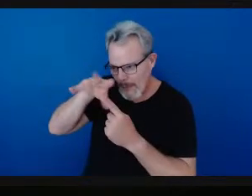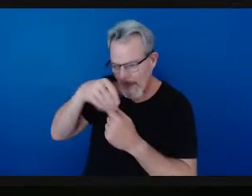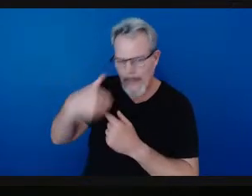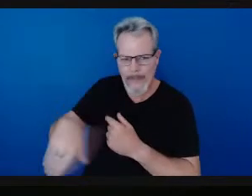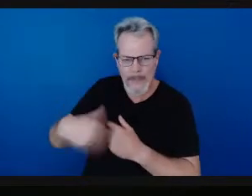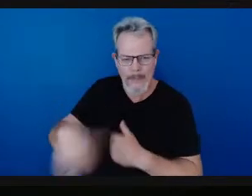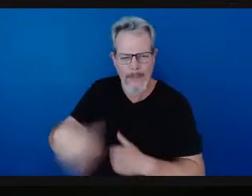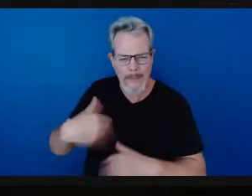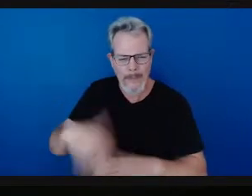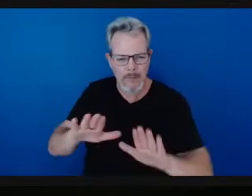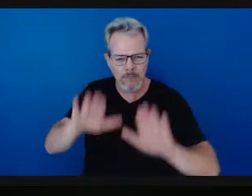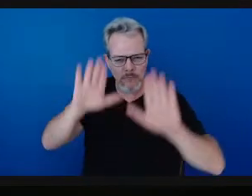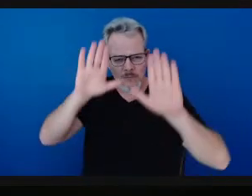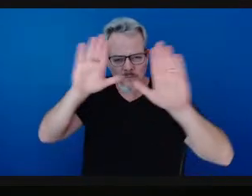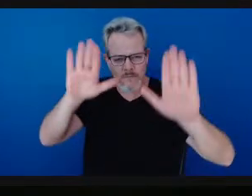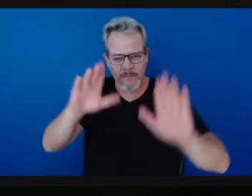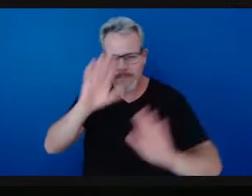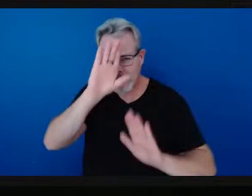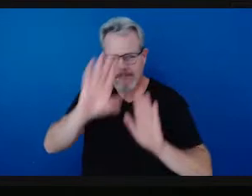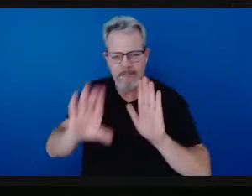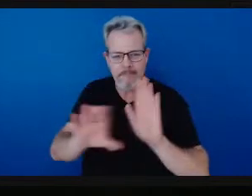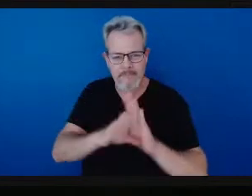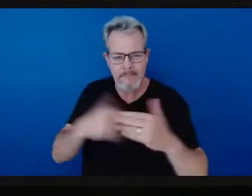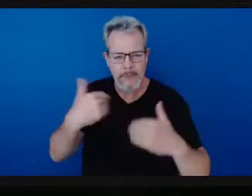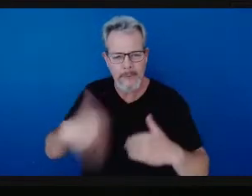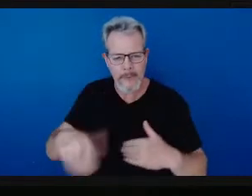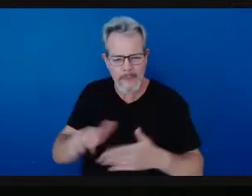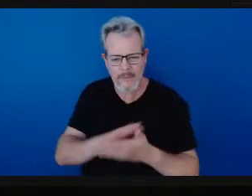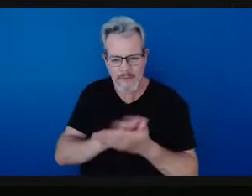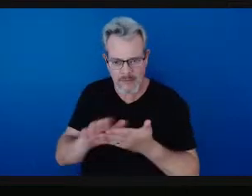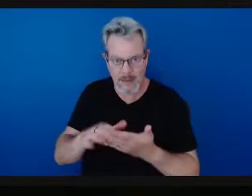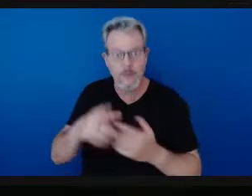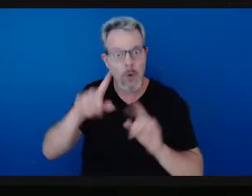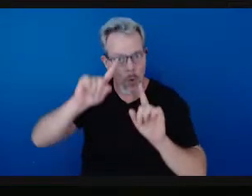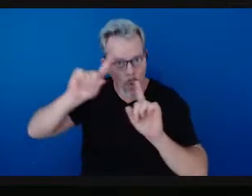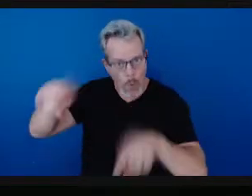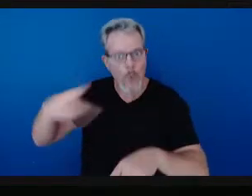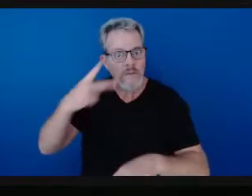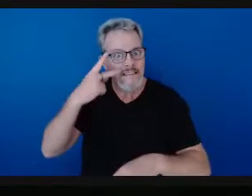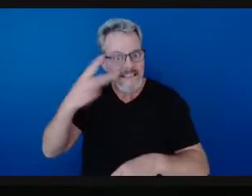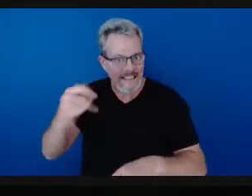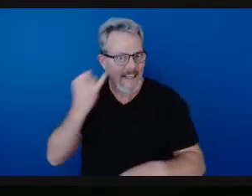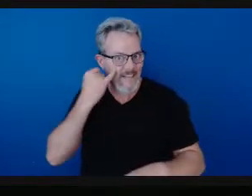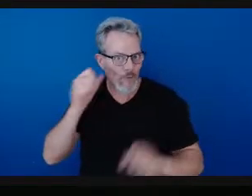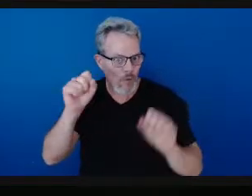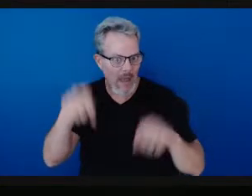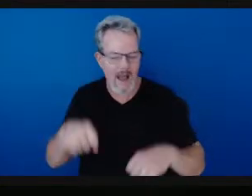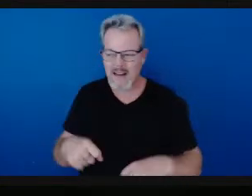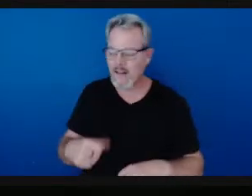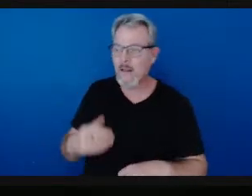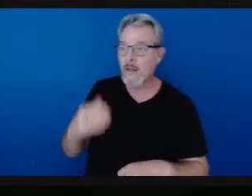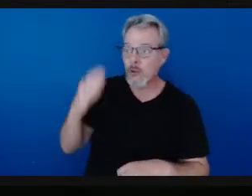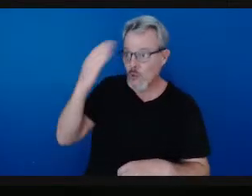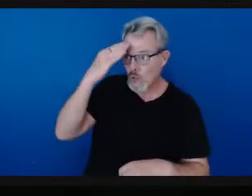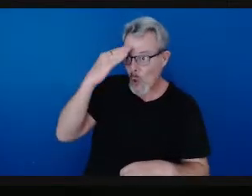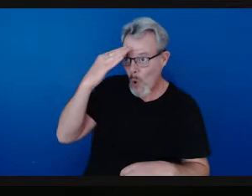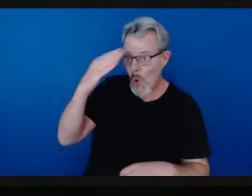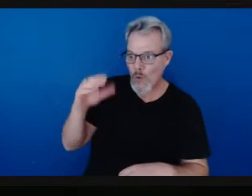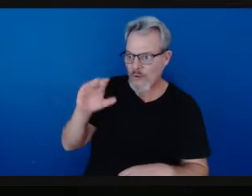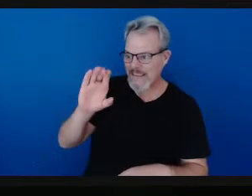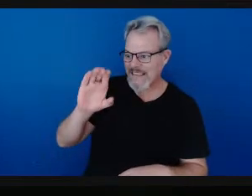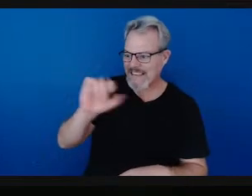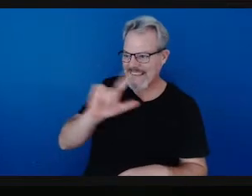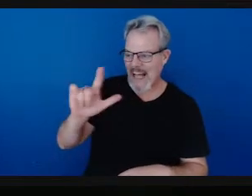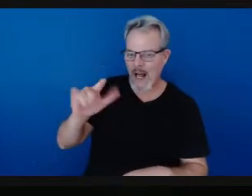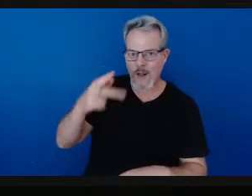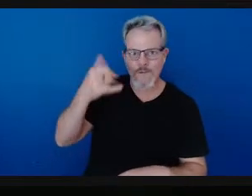see. Fantastic images. Go see it if you can. You know, the cell phone photos have come such a long way with the